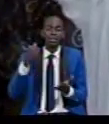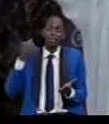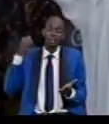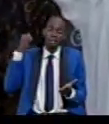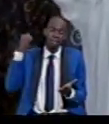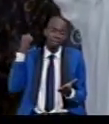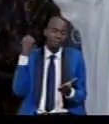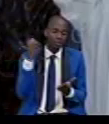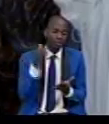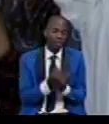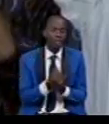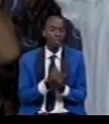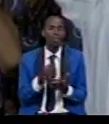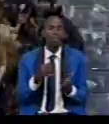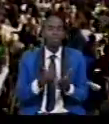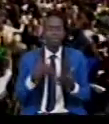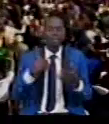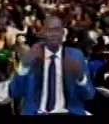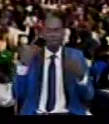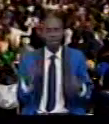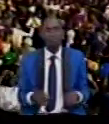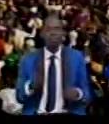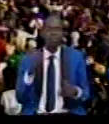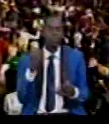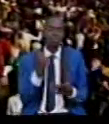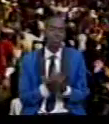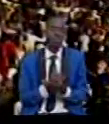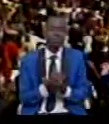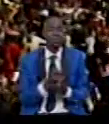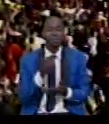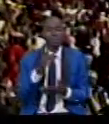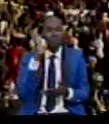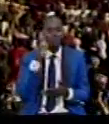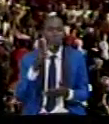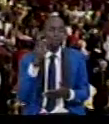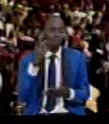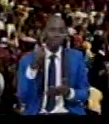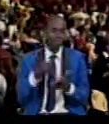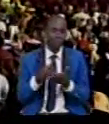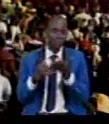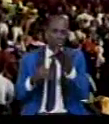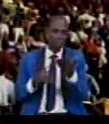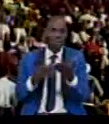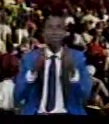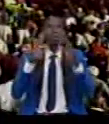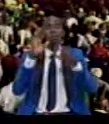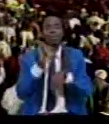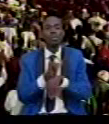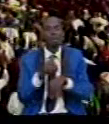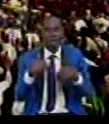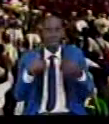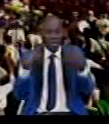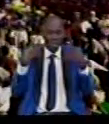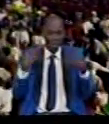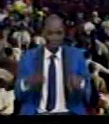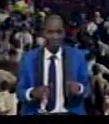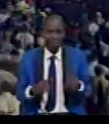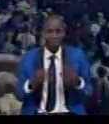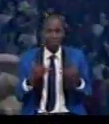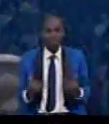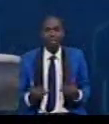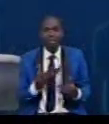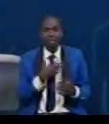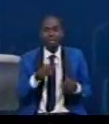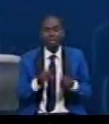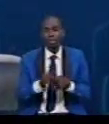Amen. It is done. You see it right there. The miracle has happened already. And as you discover